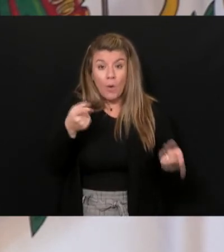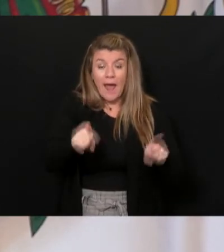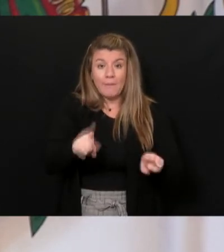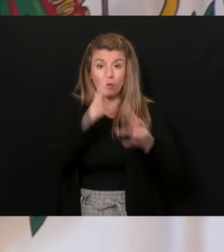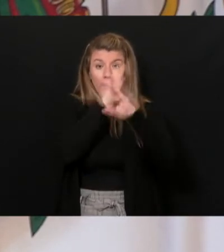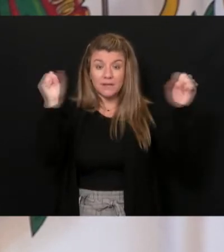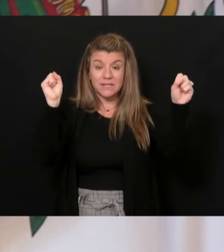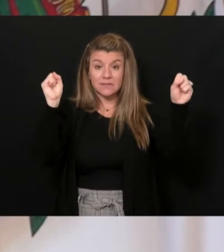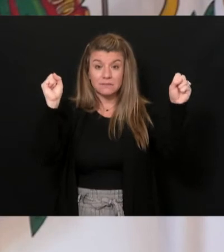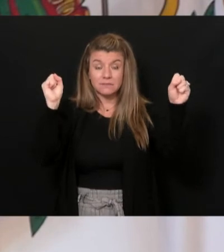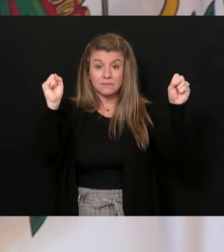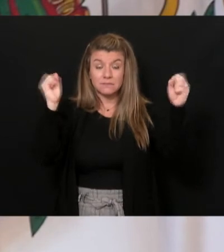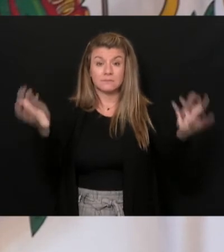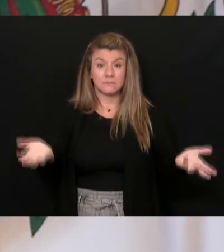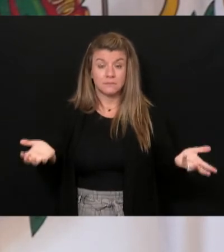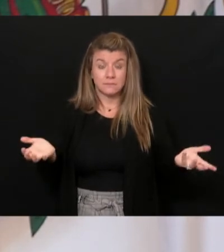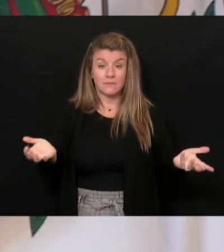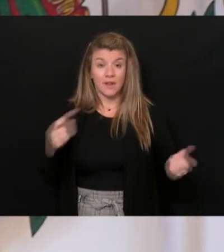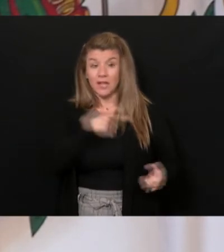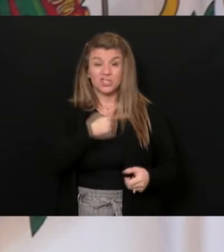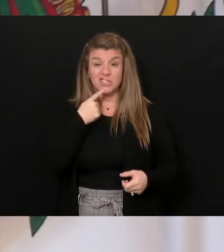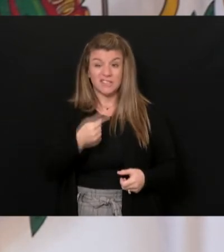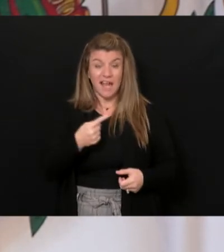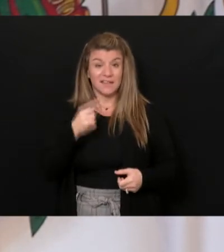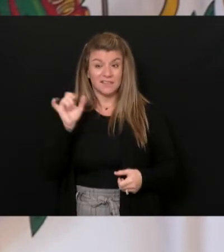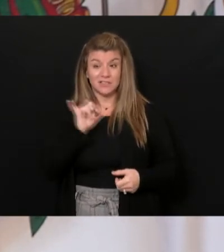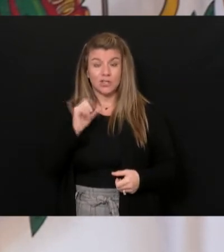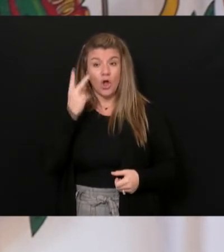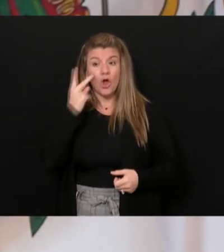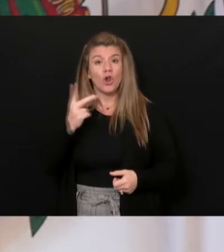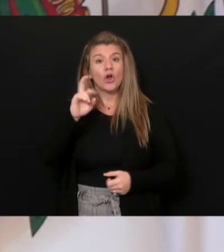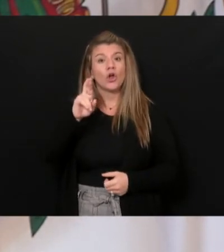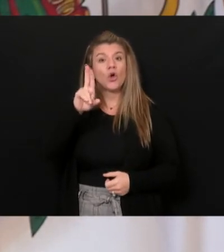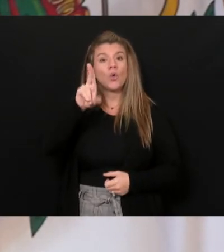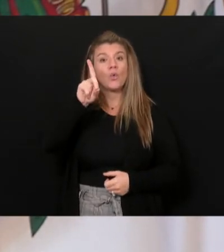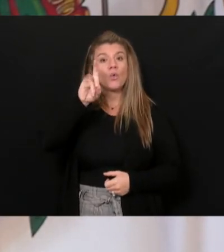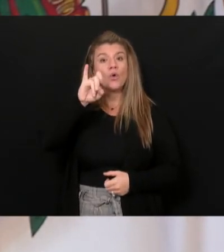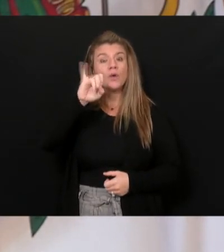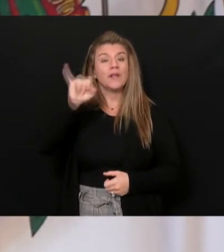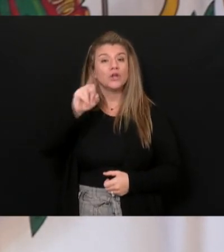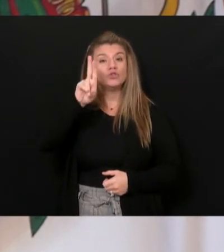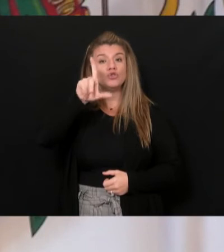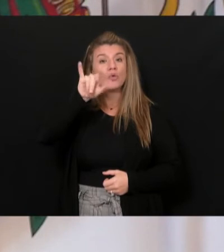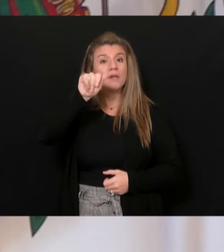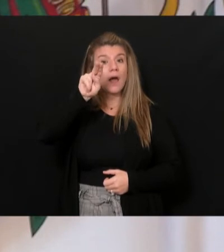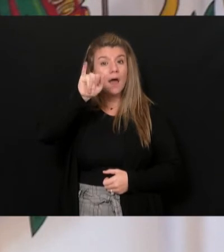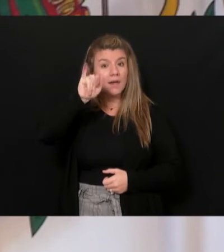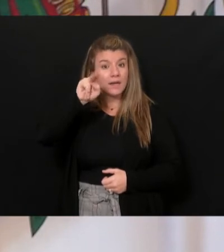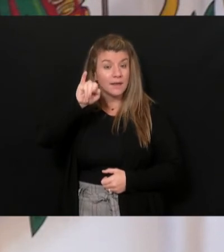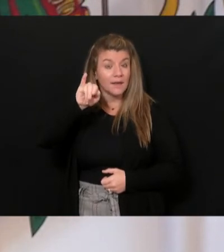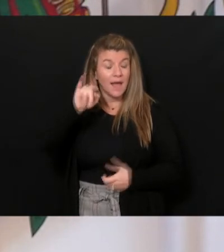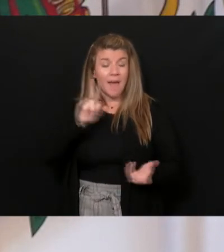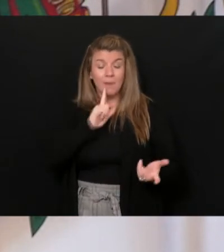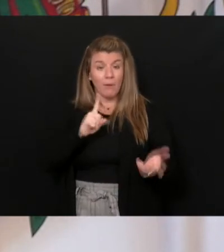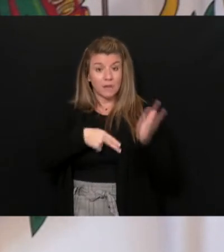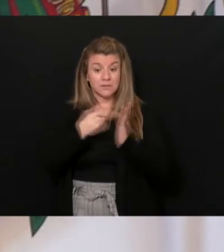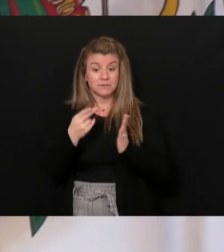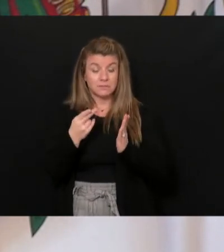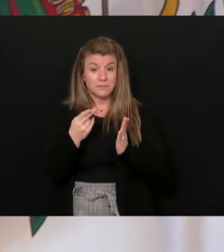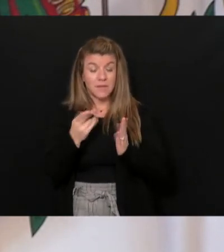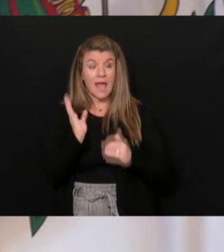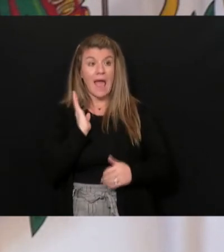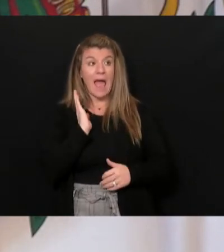president. And as she said today, look at what happened to Rudy Giuliani. I mean, for crying out loud,